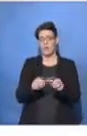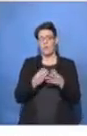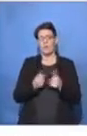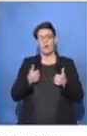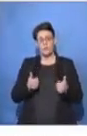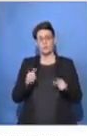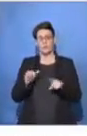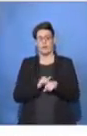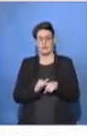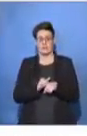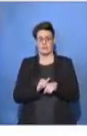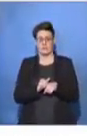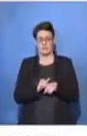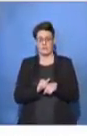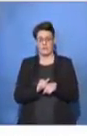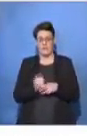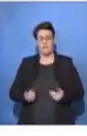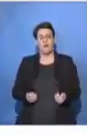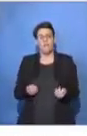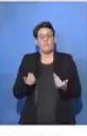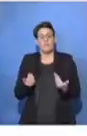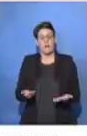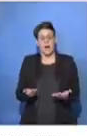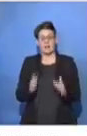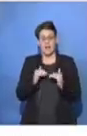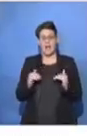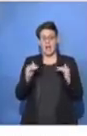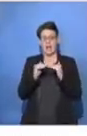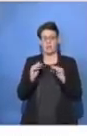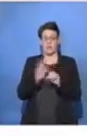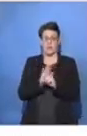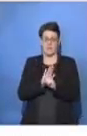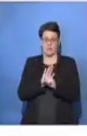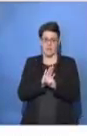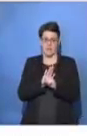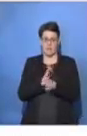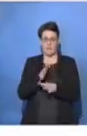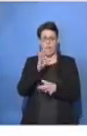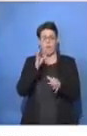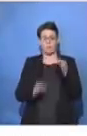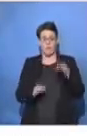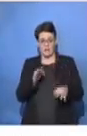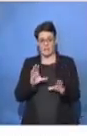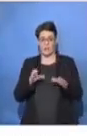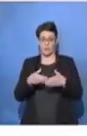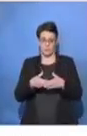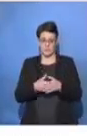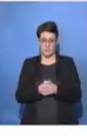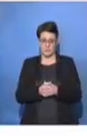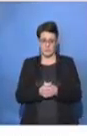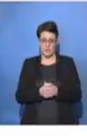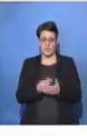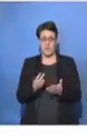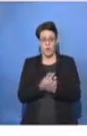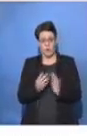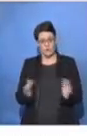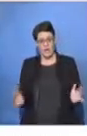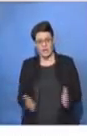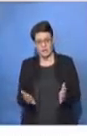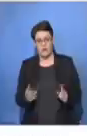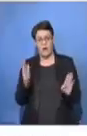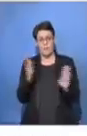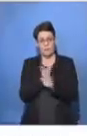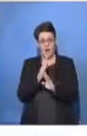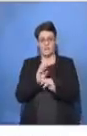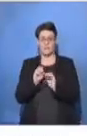good practice of providing equitable coverage to political parties. The mission also encourages the